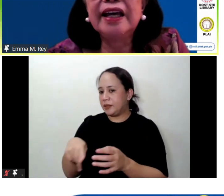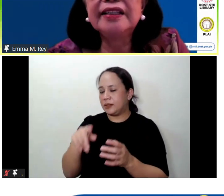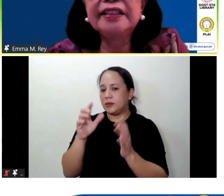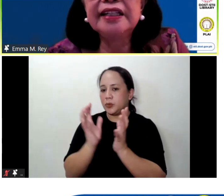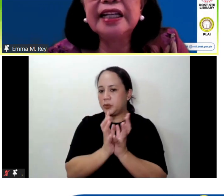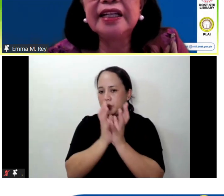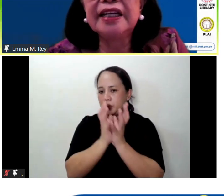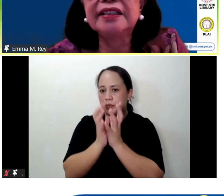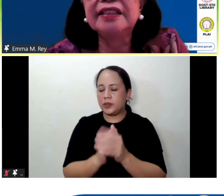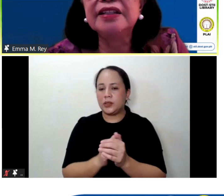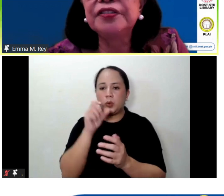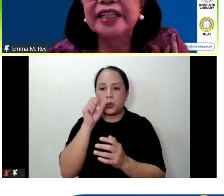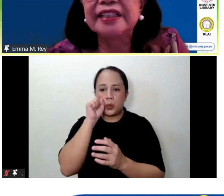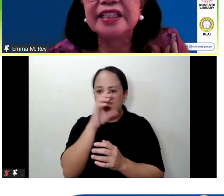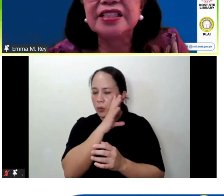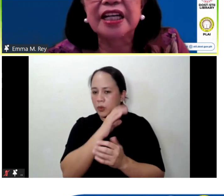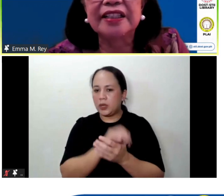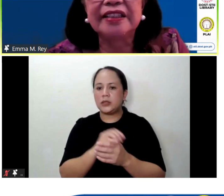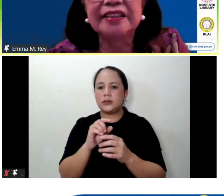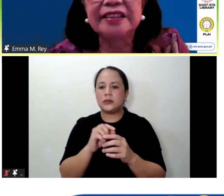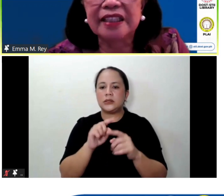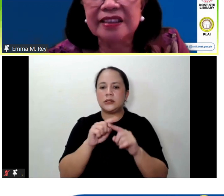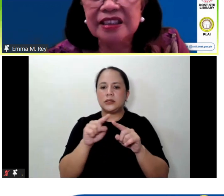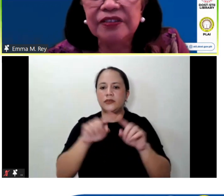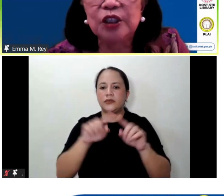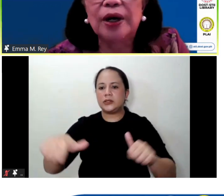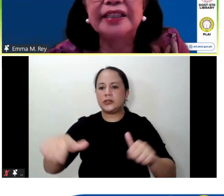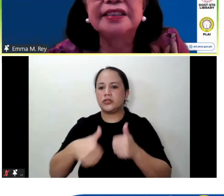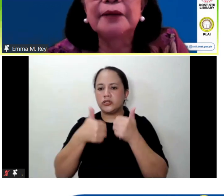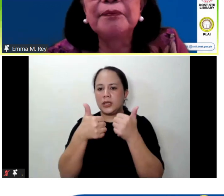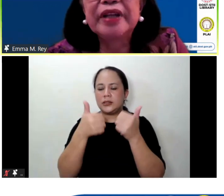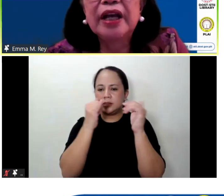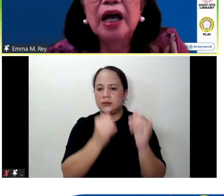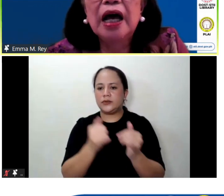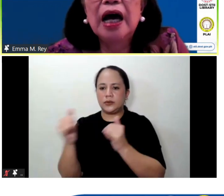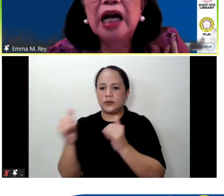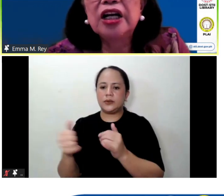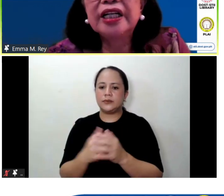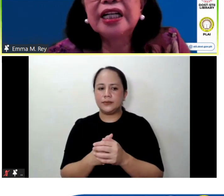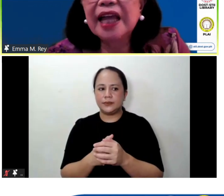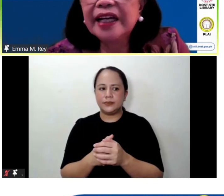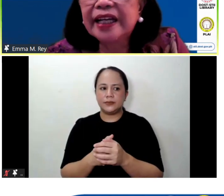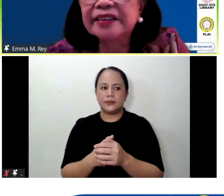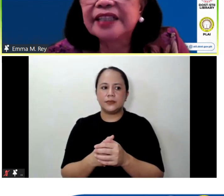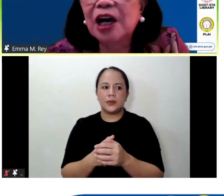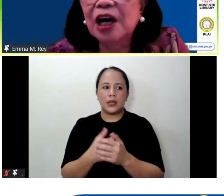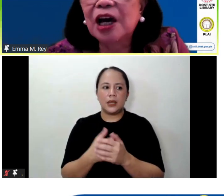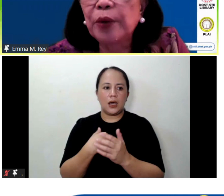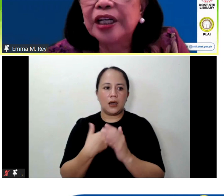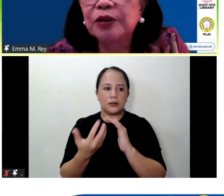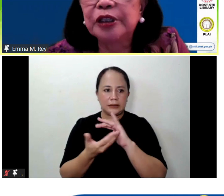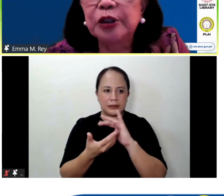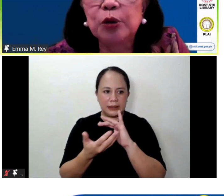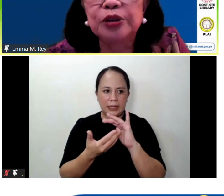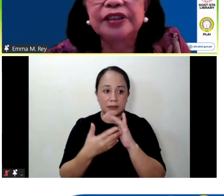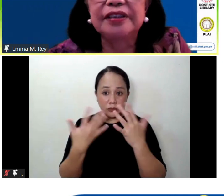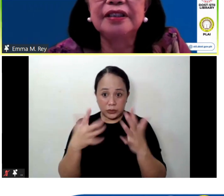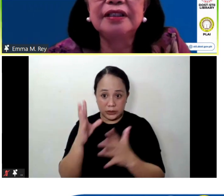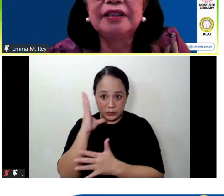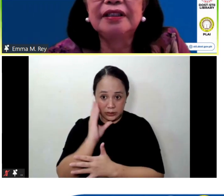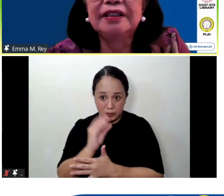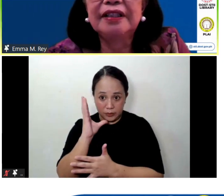the elderly, and the differently challenged individuals? Are our clients aware of the